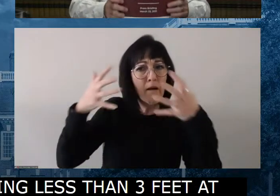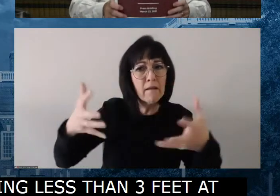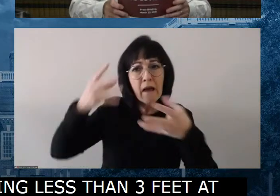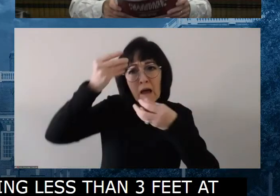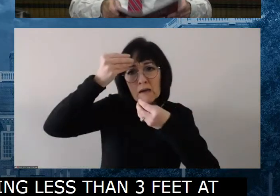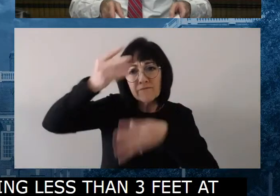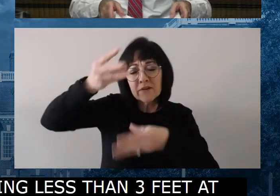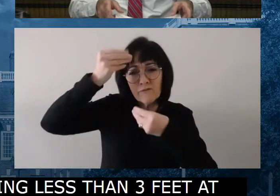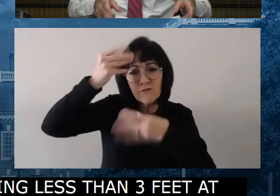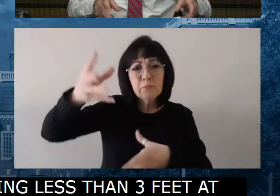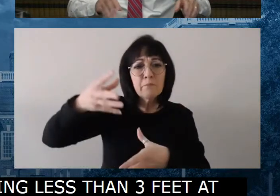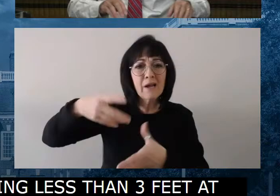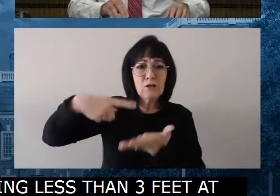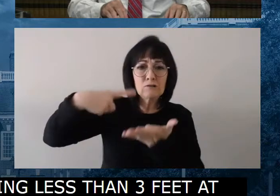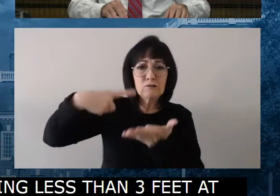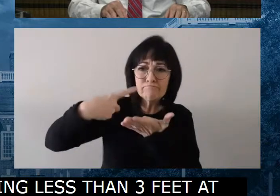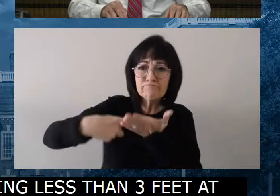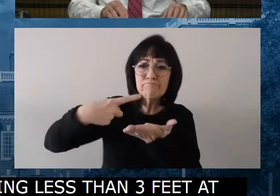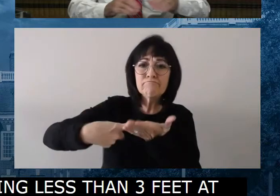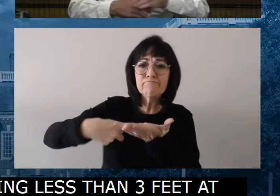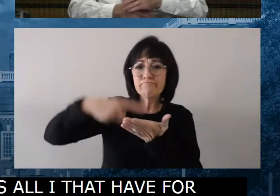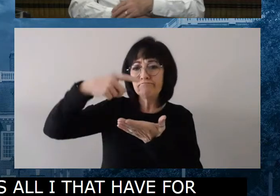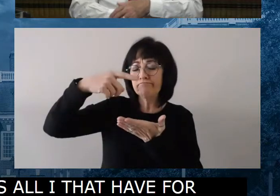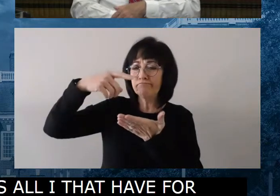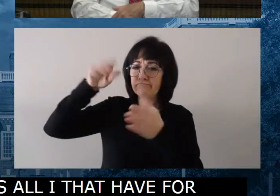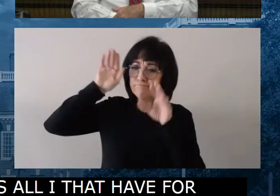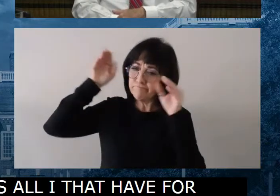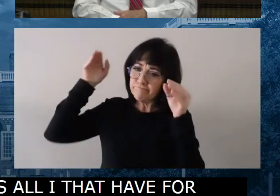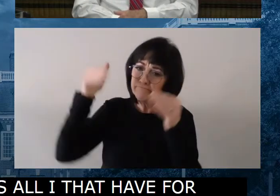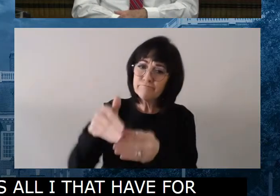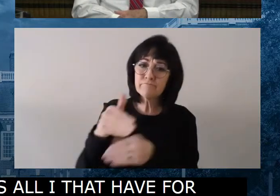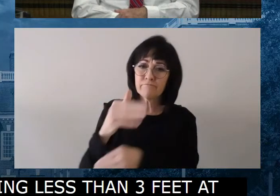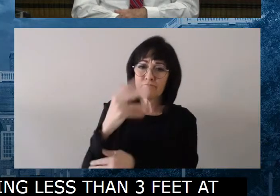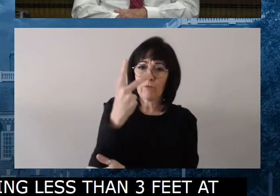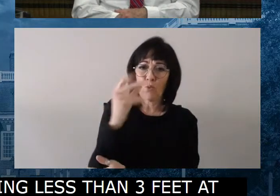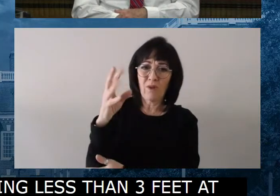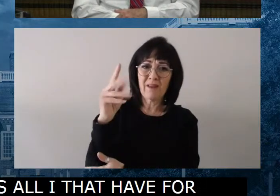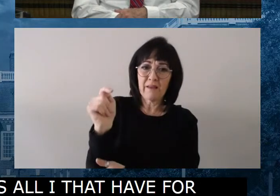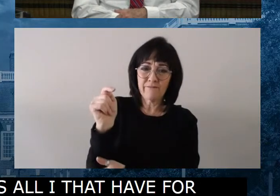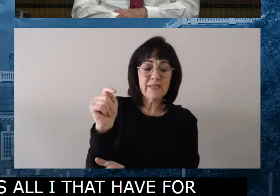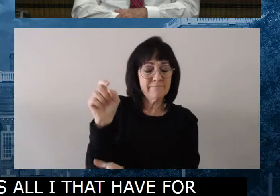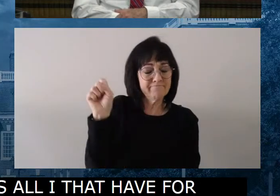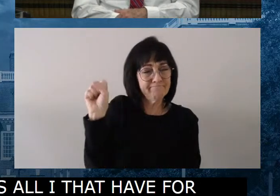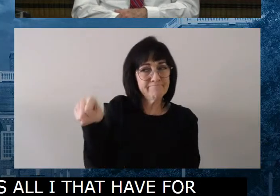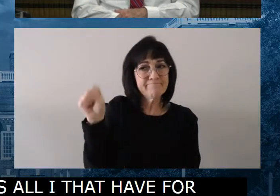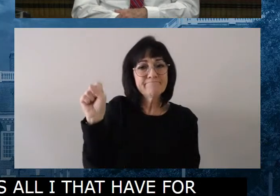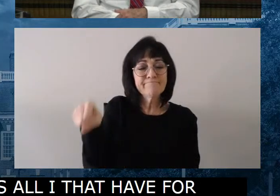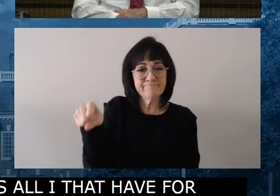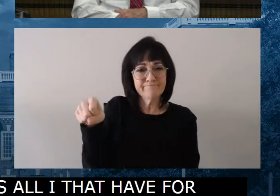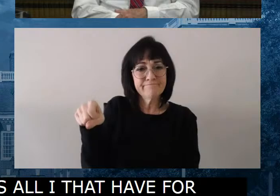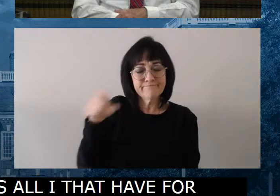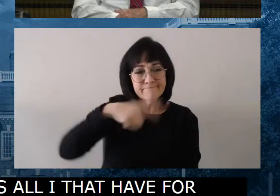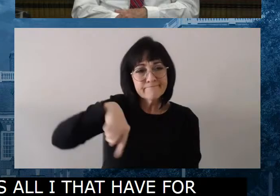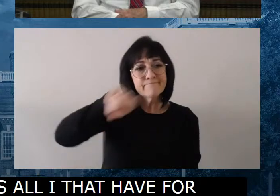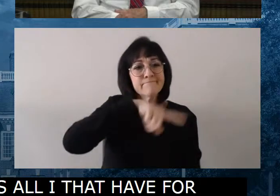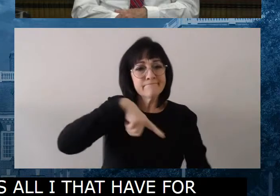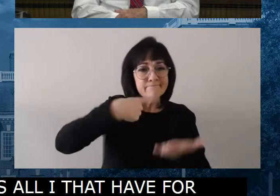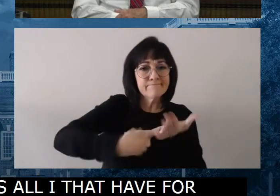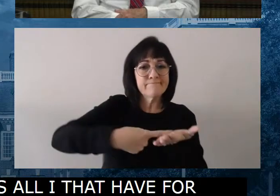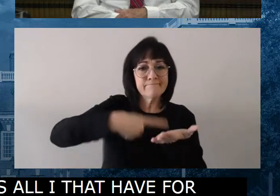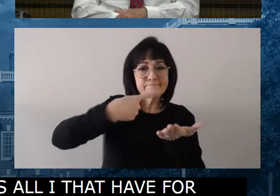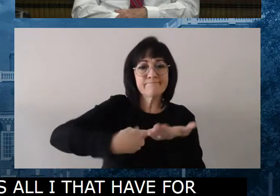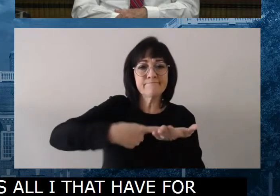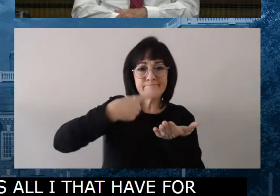whole discussion about 3 feet, an issue that we've been following for some time. We've been at 3